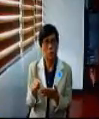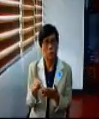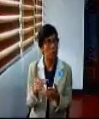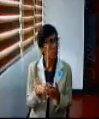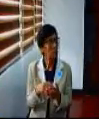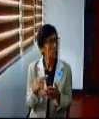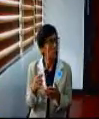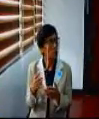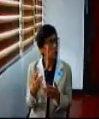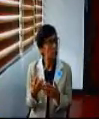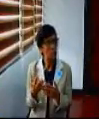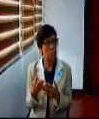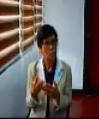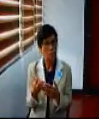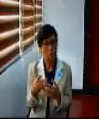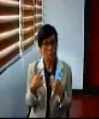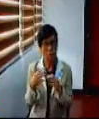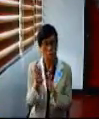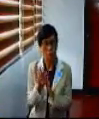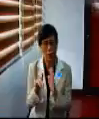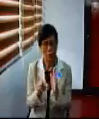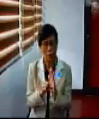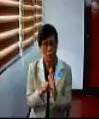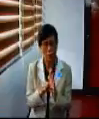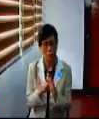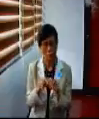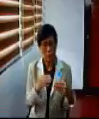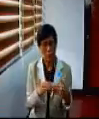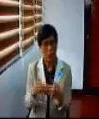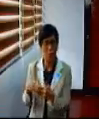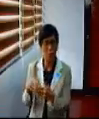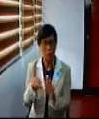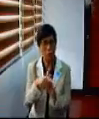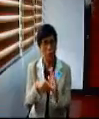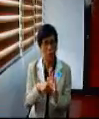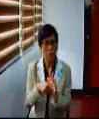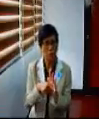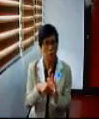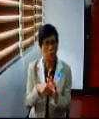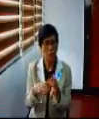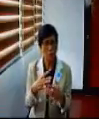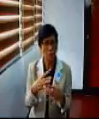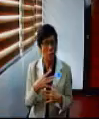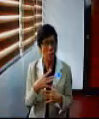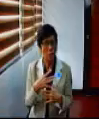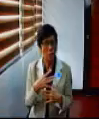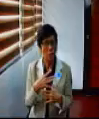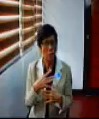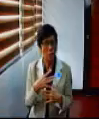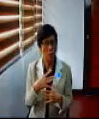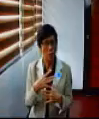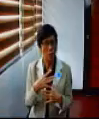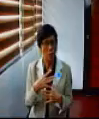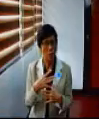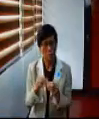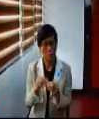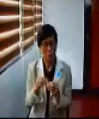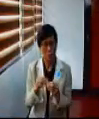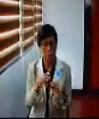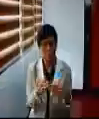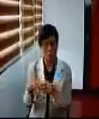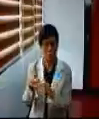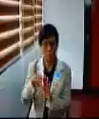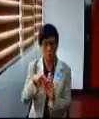my introductory background to the guiding principles. I'd like to talk a little bit more about the guiding principles